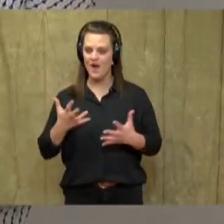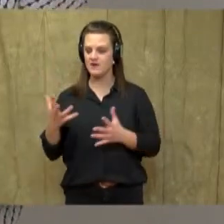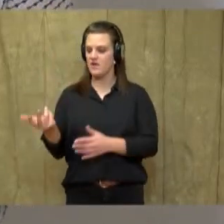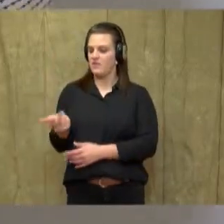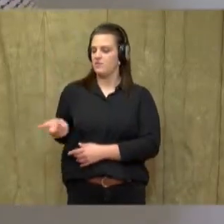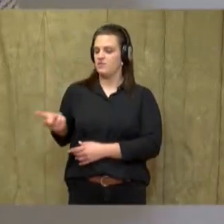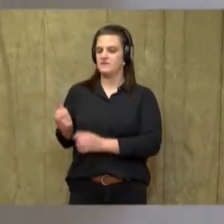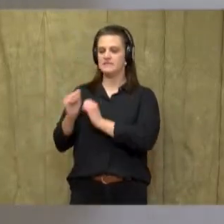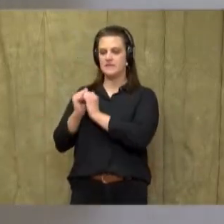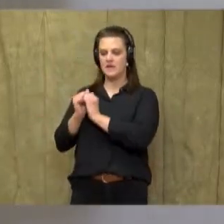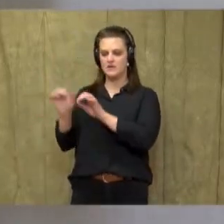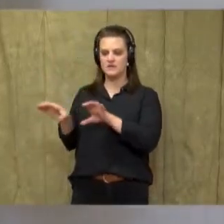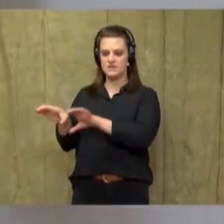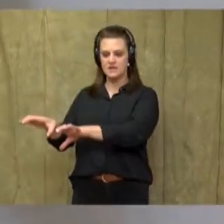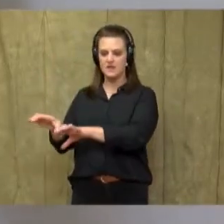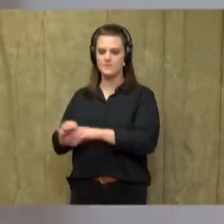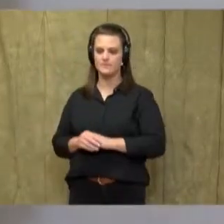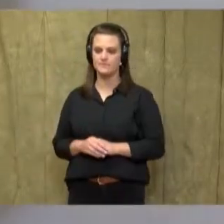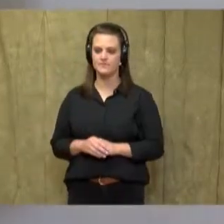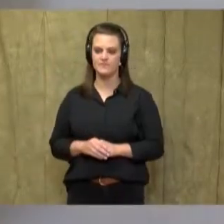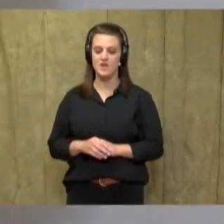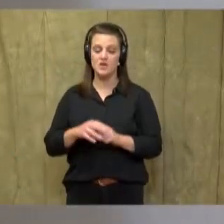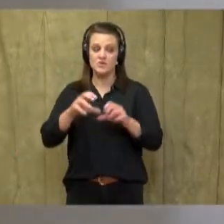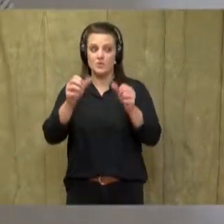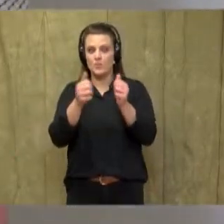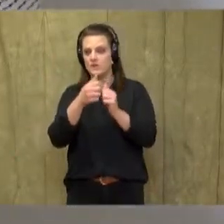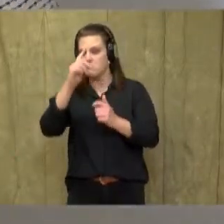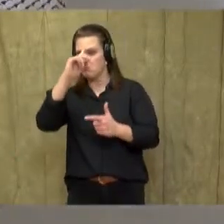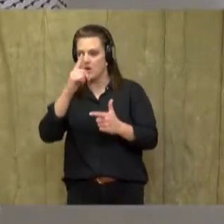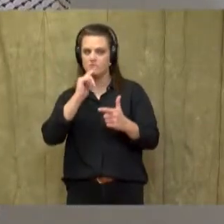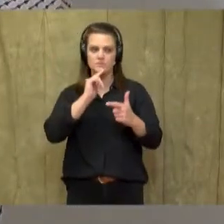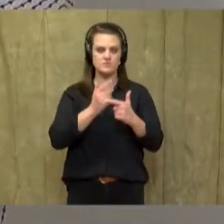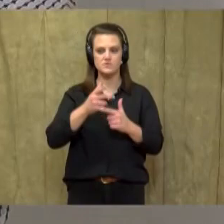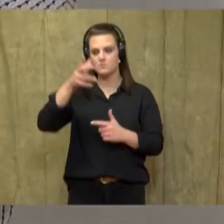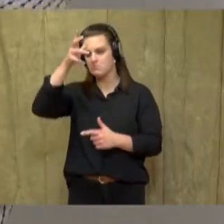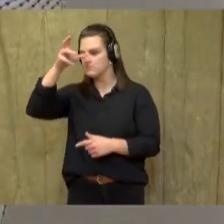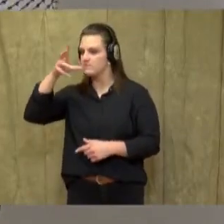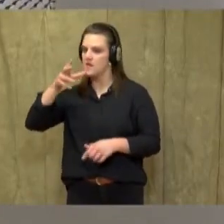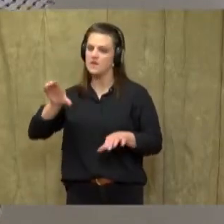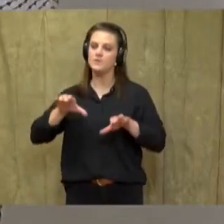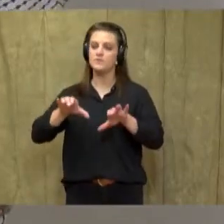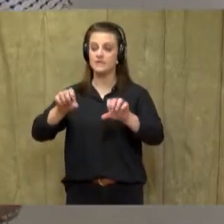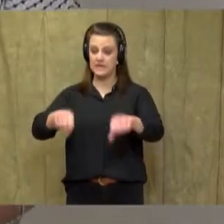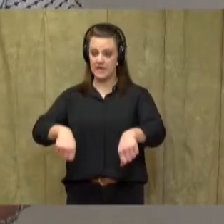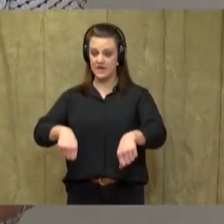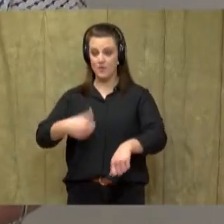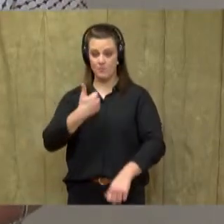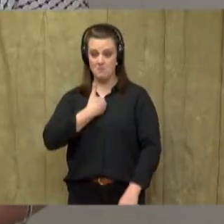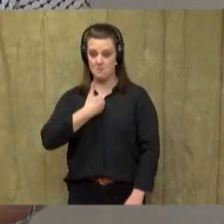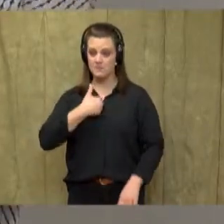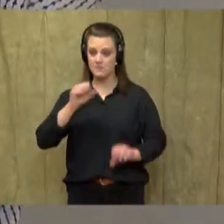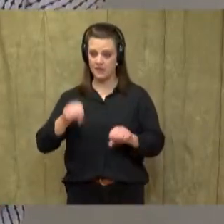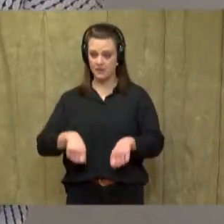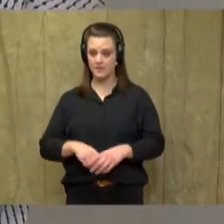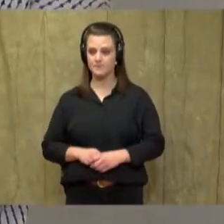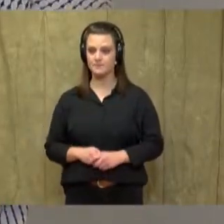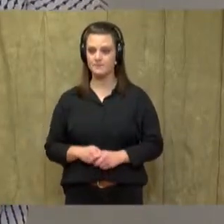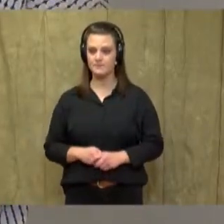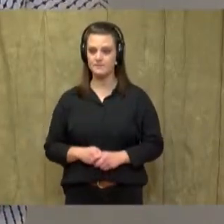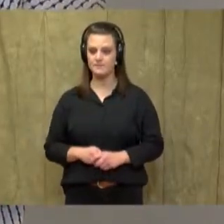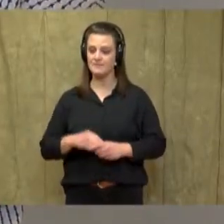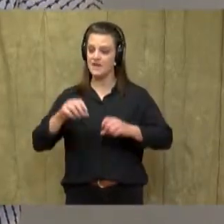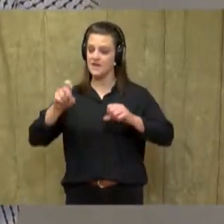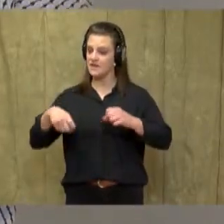together. So you can do this with a sibling or with a guardian, whoever's at home with you, or you can even do this by yourself. All